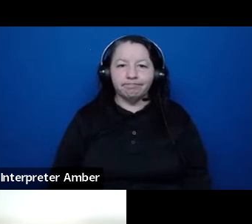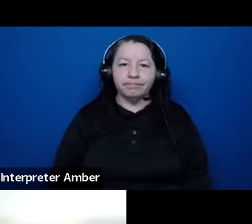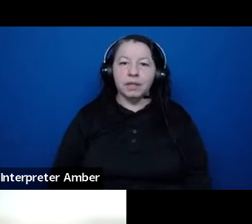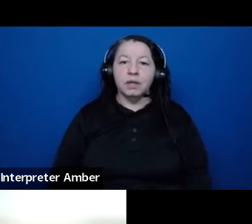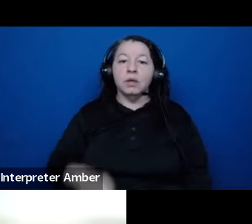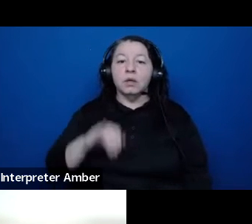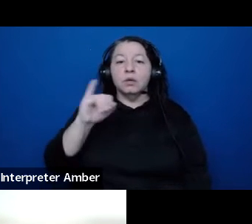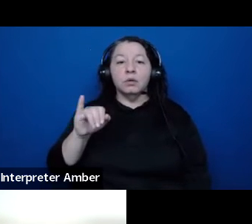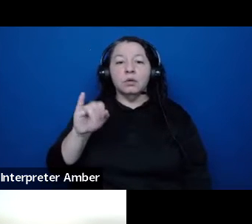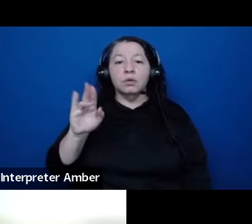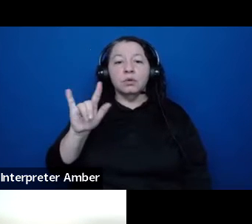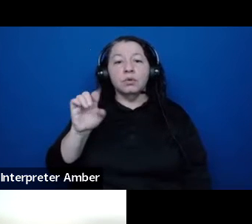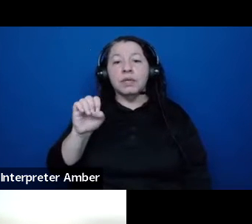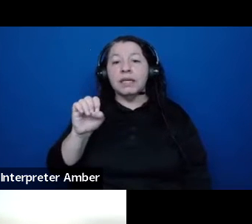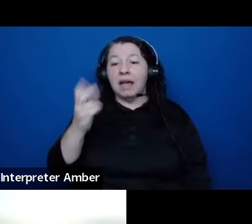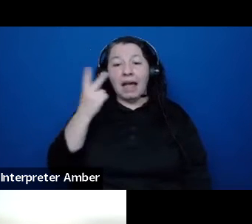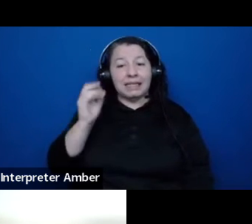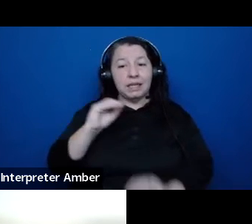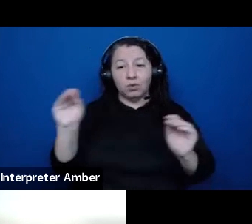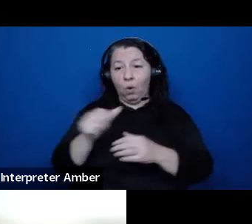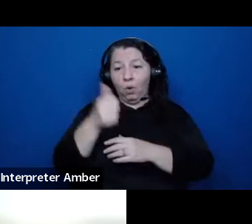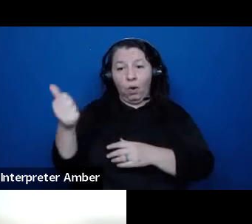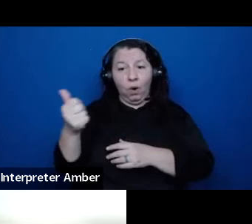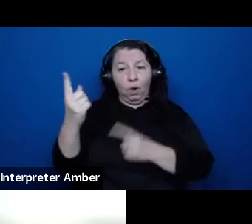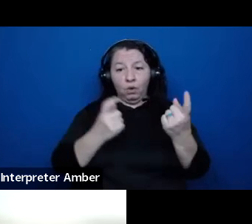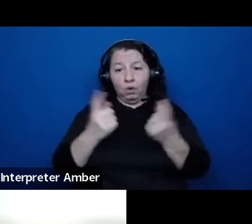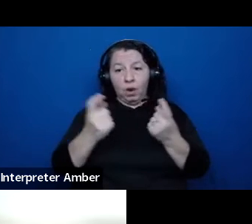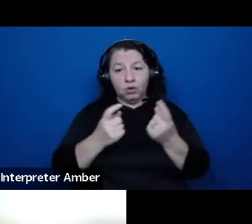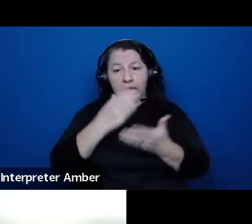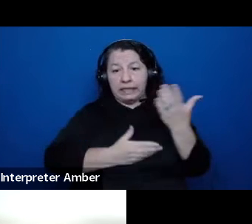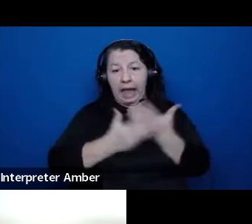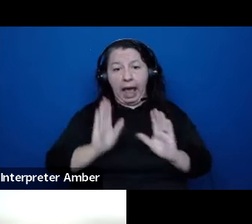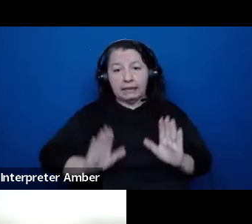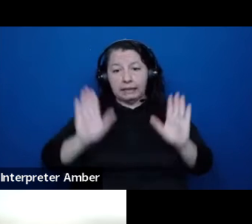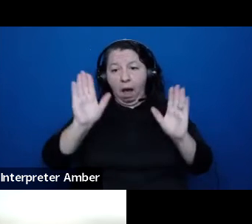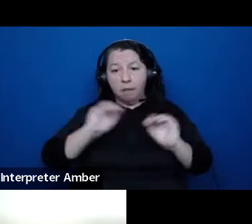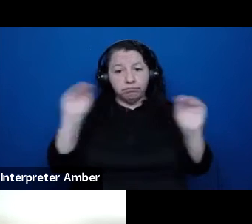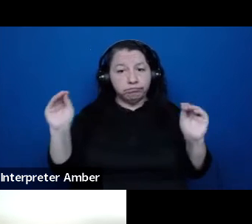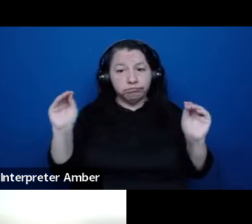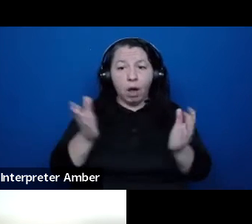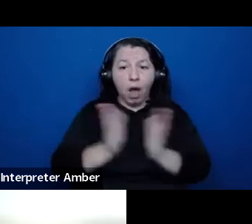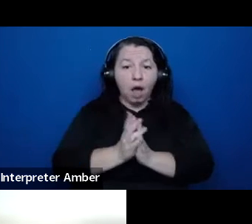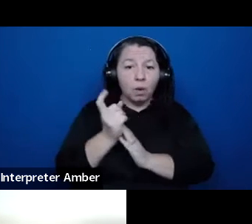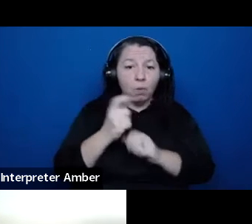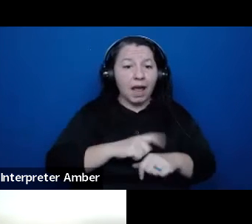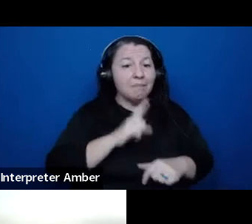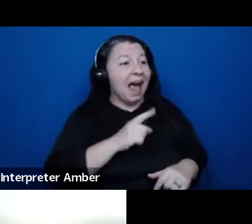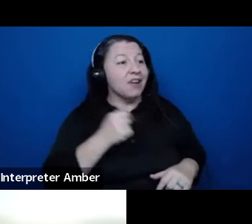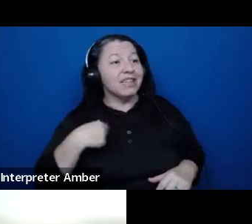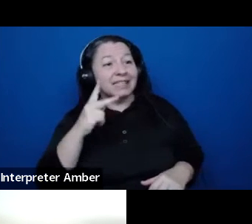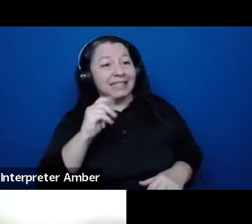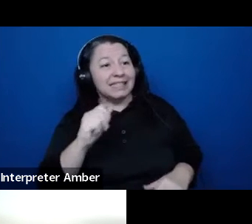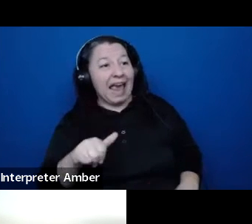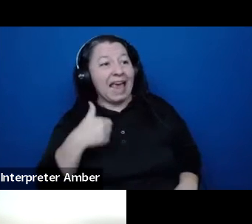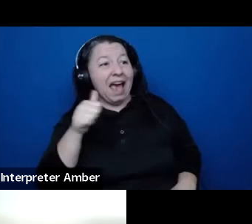Julie, I'm not seeing any other questions or any other hands raised. I'll ask one more time. I do have another question.